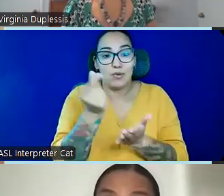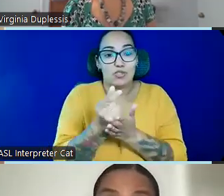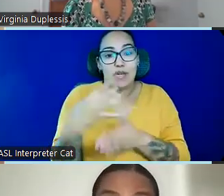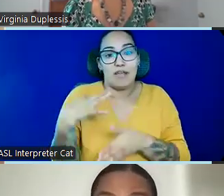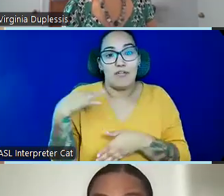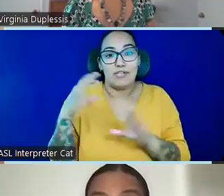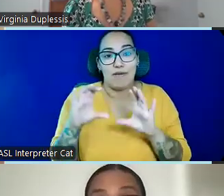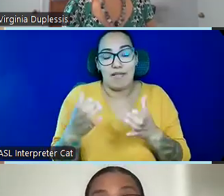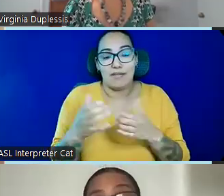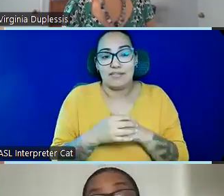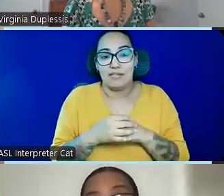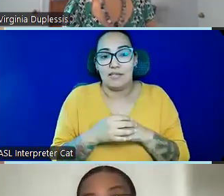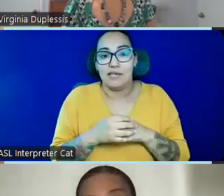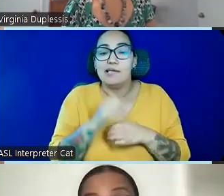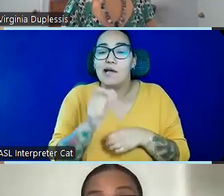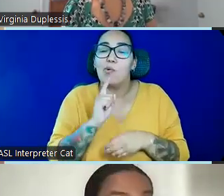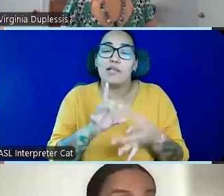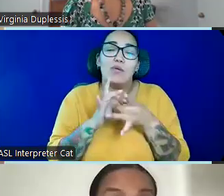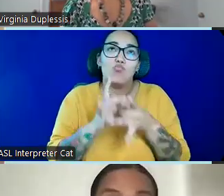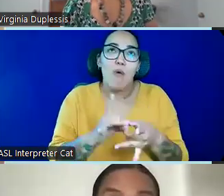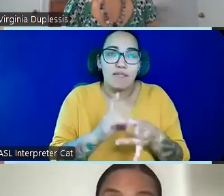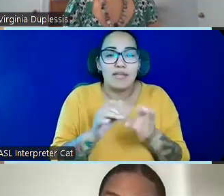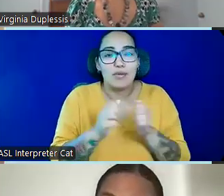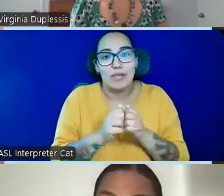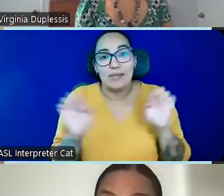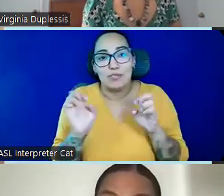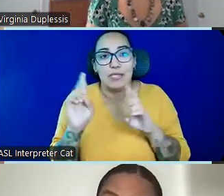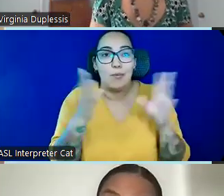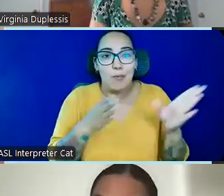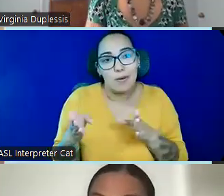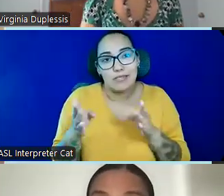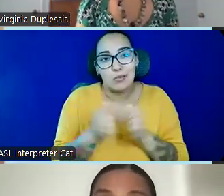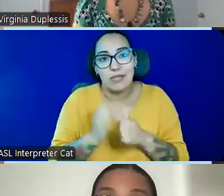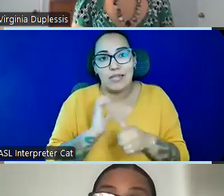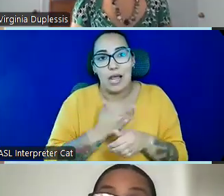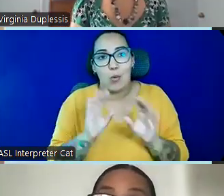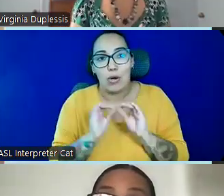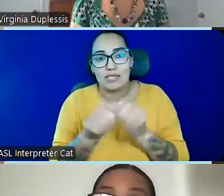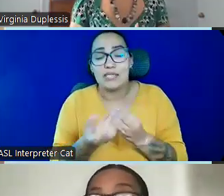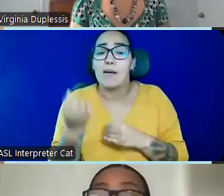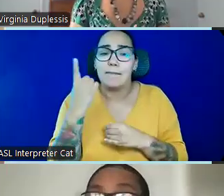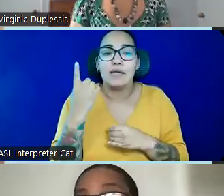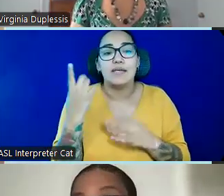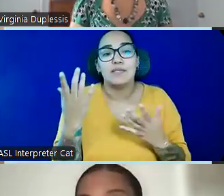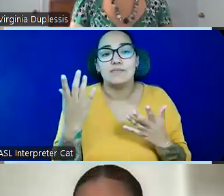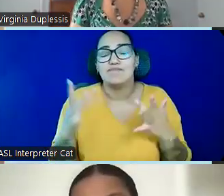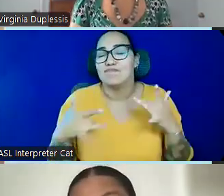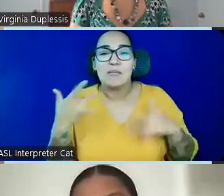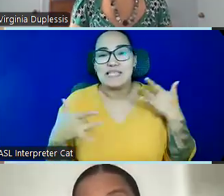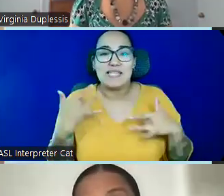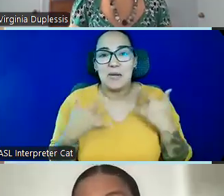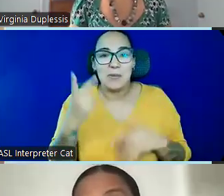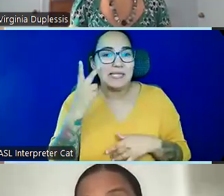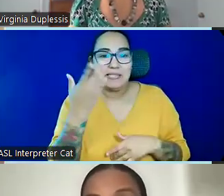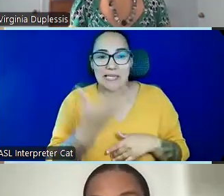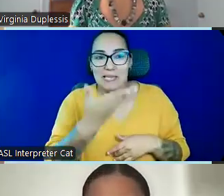class, and it's not really relevant in terms of the emergency preparedness of our organization, but it always makes me so excited when I see this